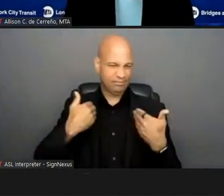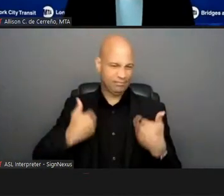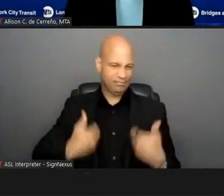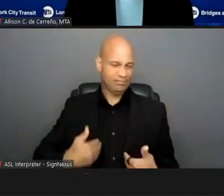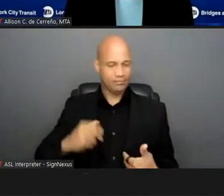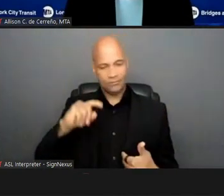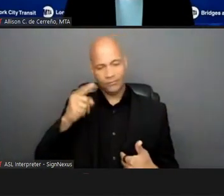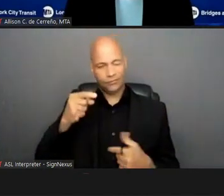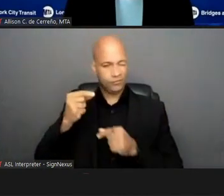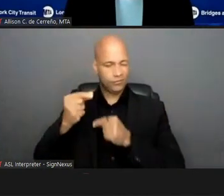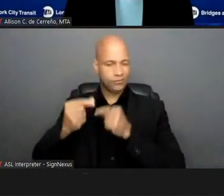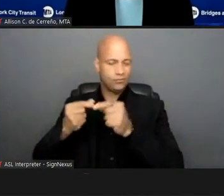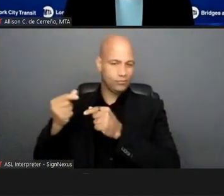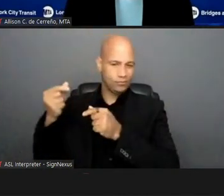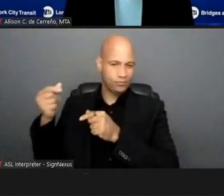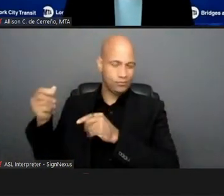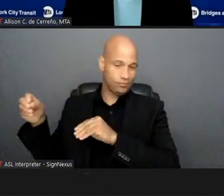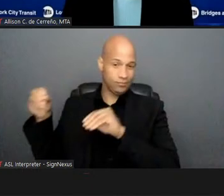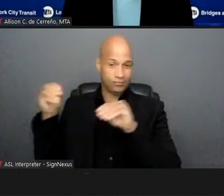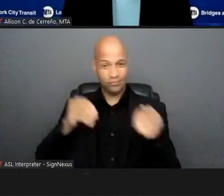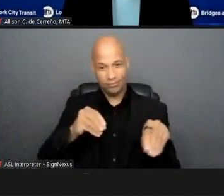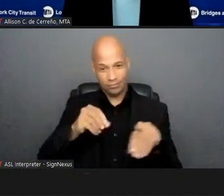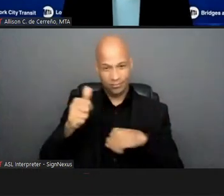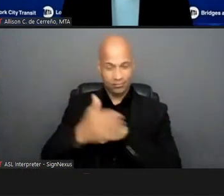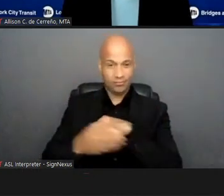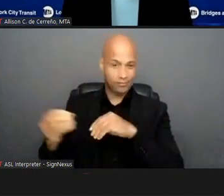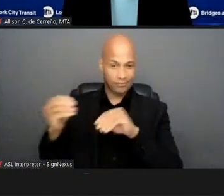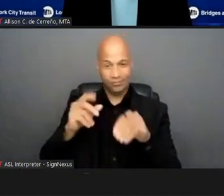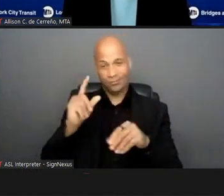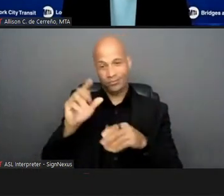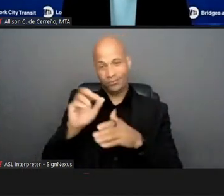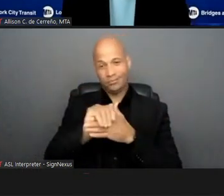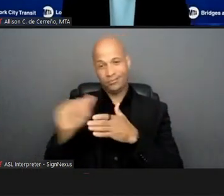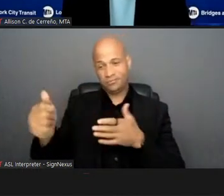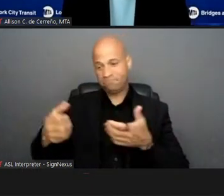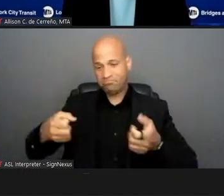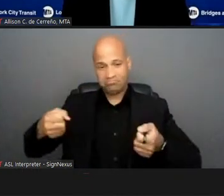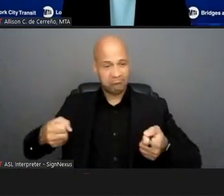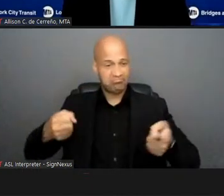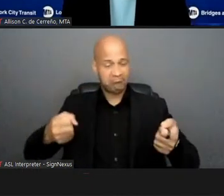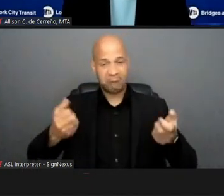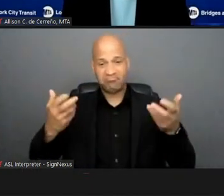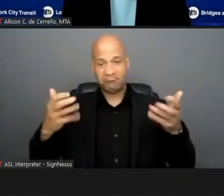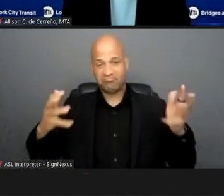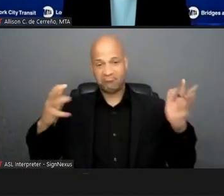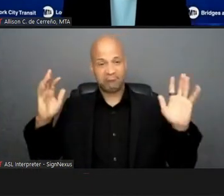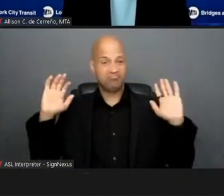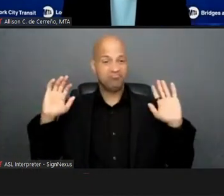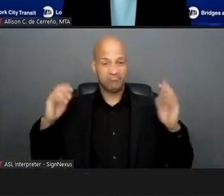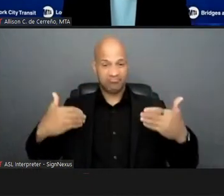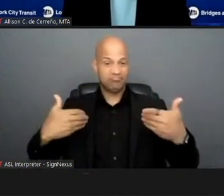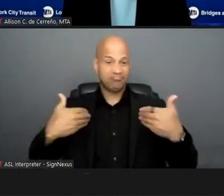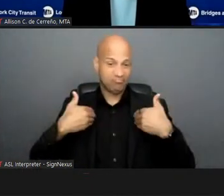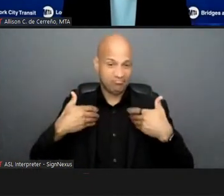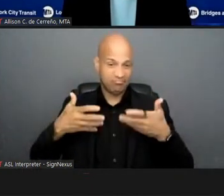immigrant who came here with my family with a hundred dollar bill and a couple of suitcases being all and only possessions people allowed to take with us we came